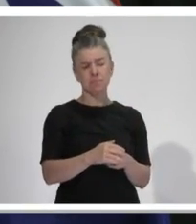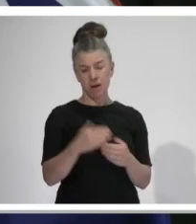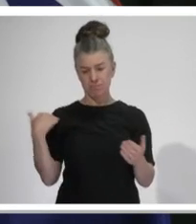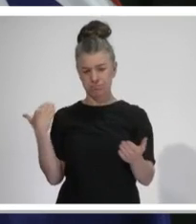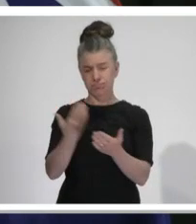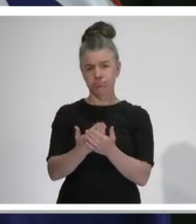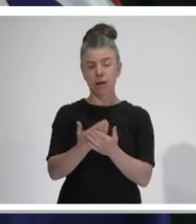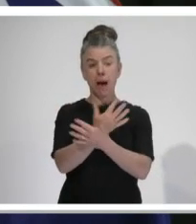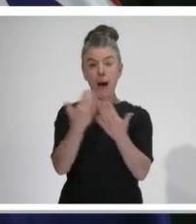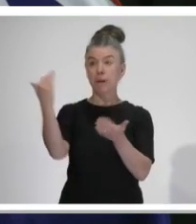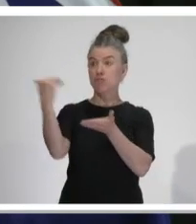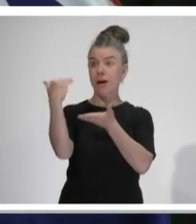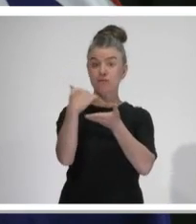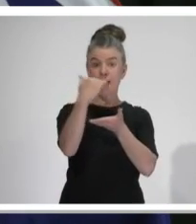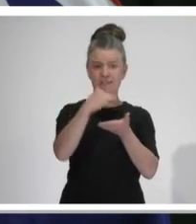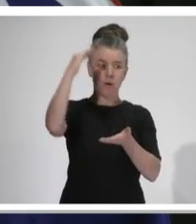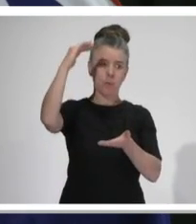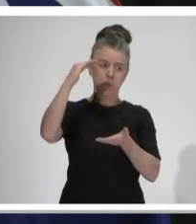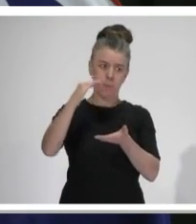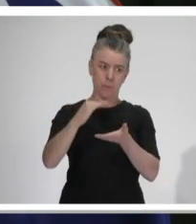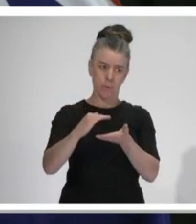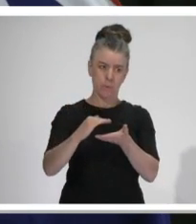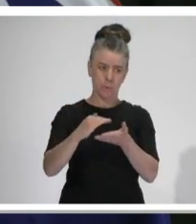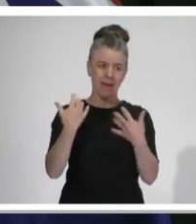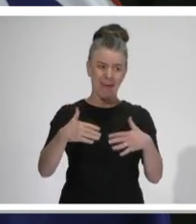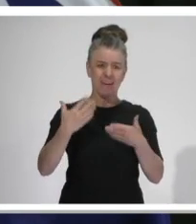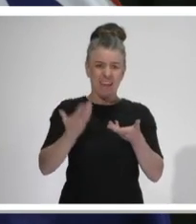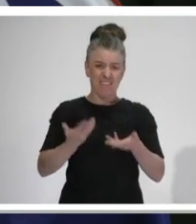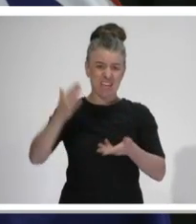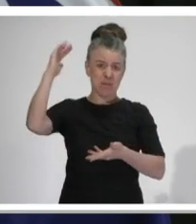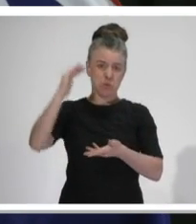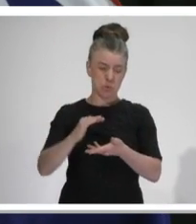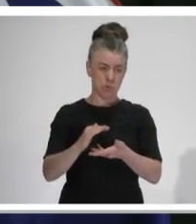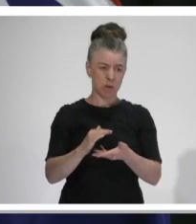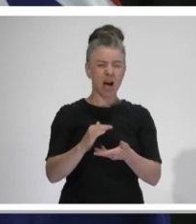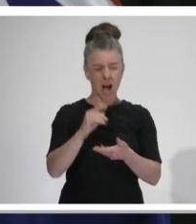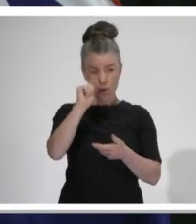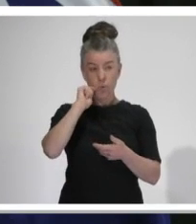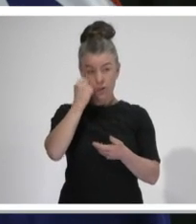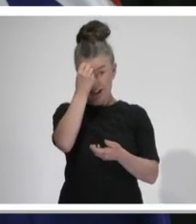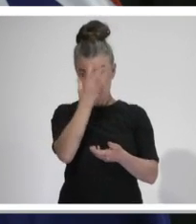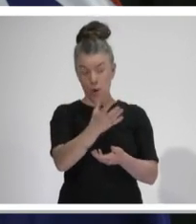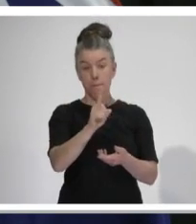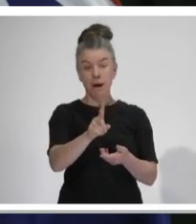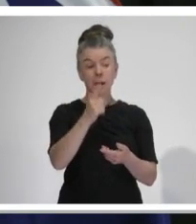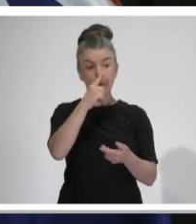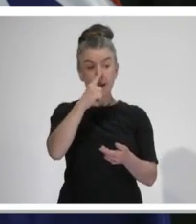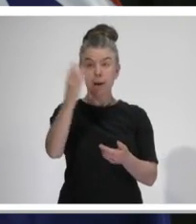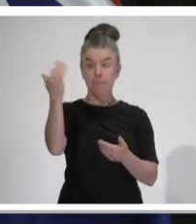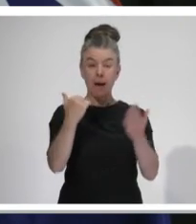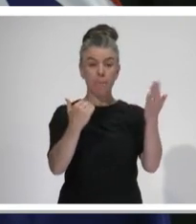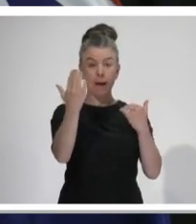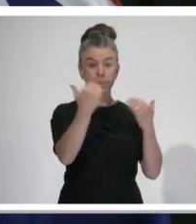significantly, and we can come back to you with what those are, but it's to be expected that people have made their way back to New Zealand. There